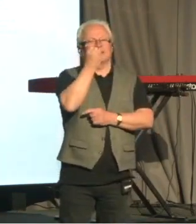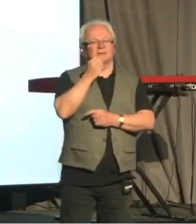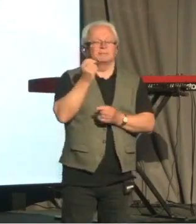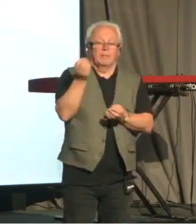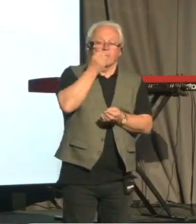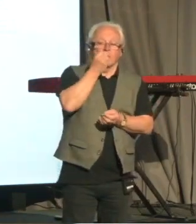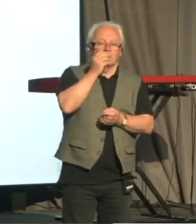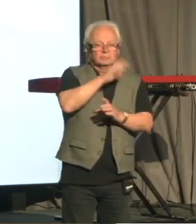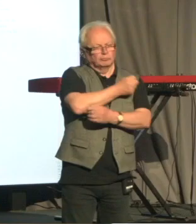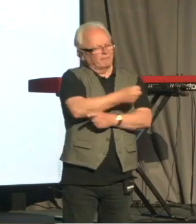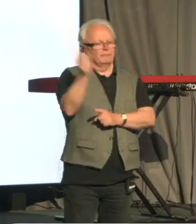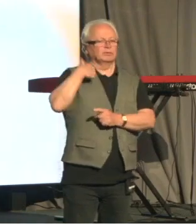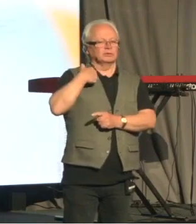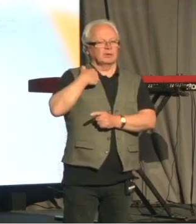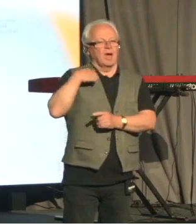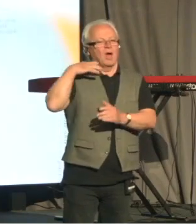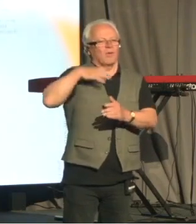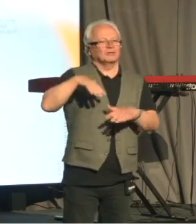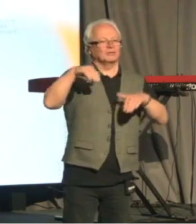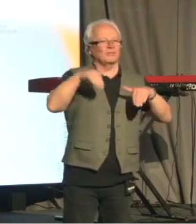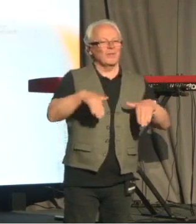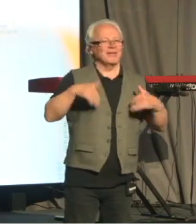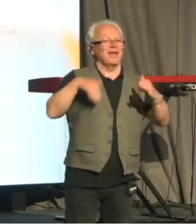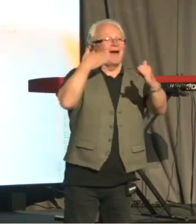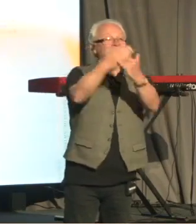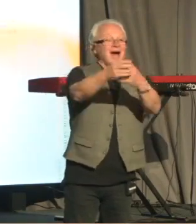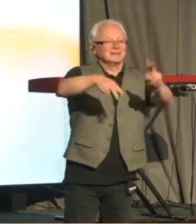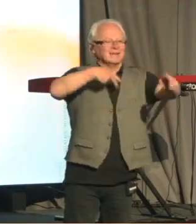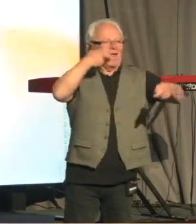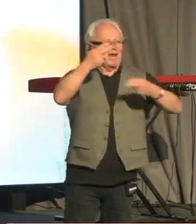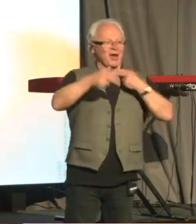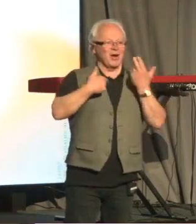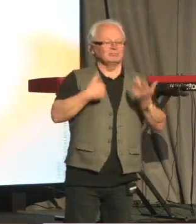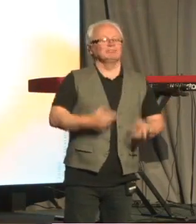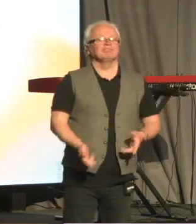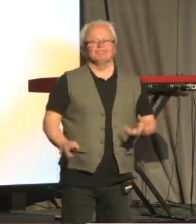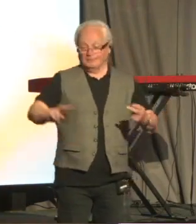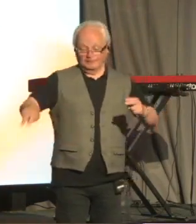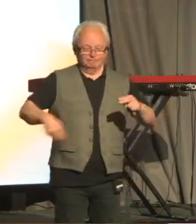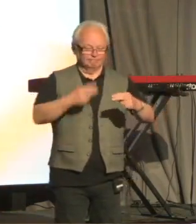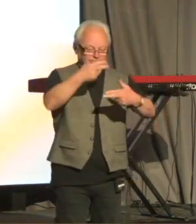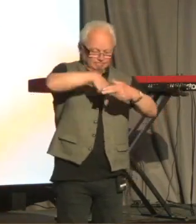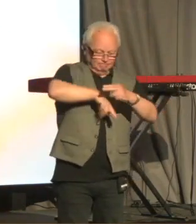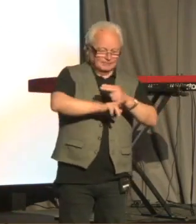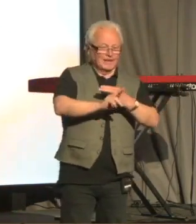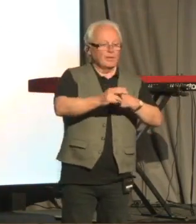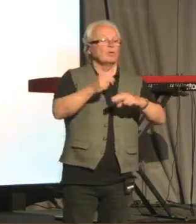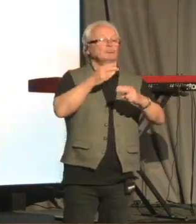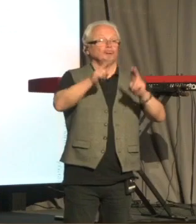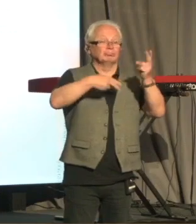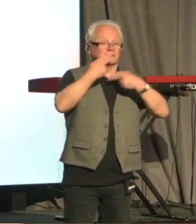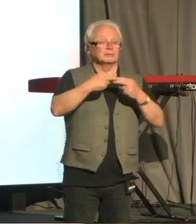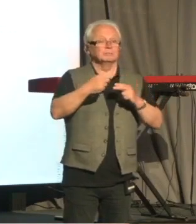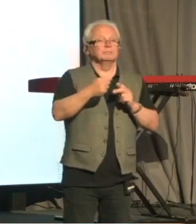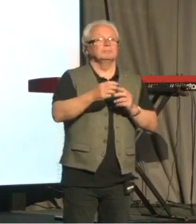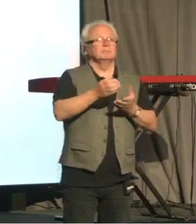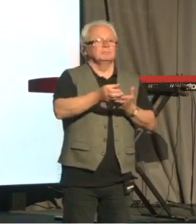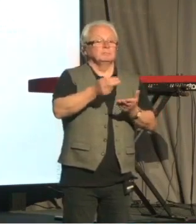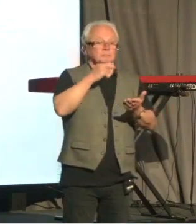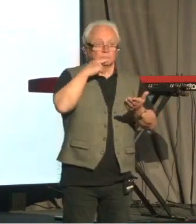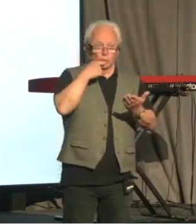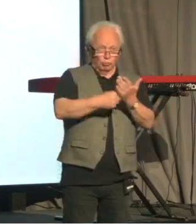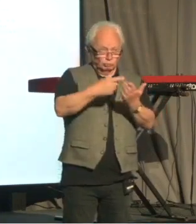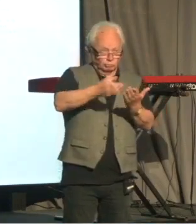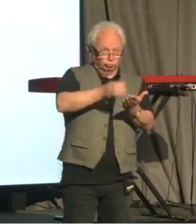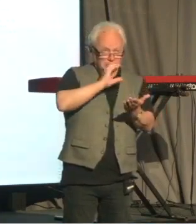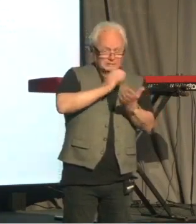dinner. But then when you get into the restaurant and you sit down and you order their drinks, they bring out bread. They set it in the middle